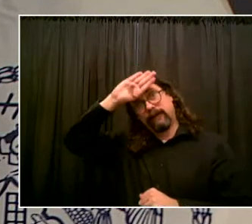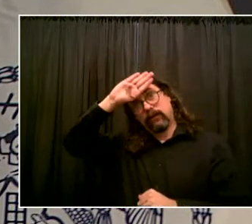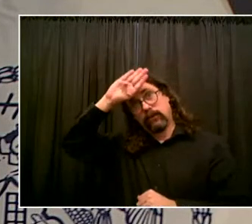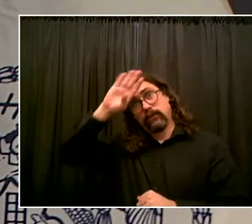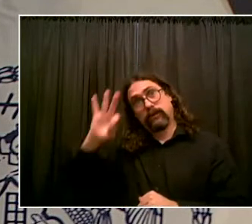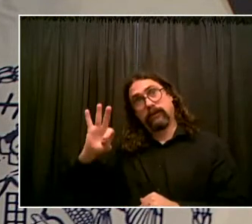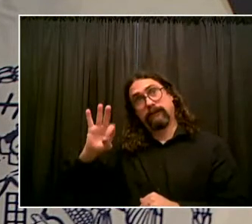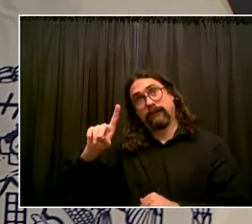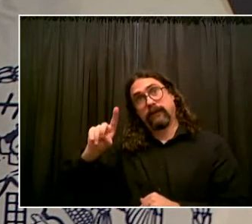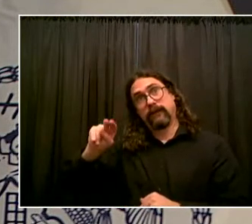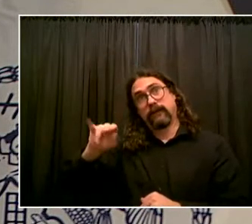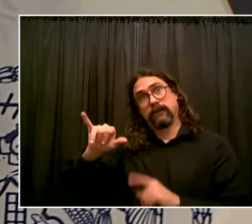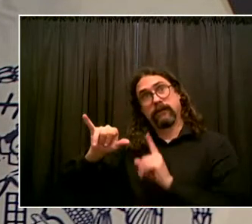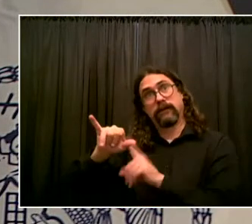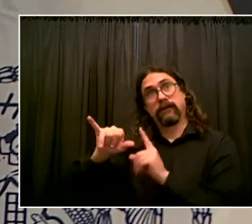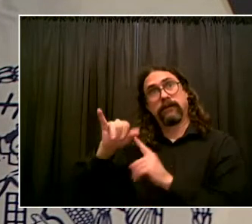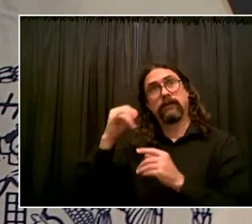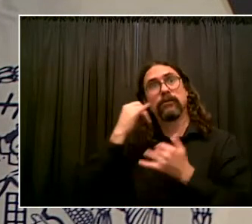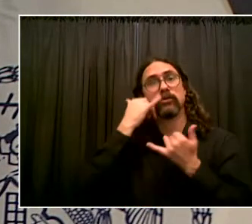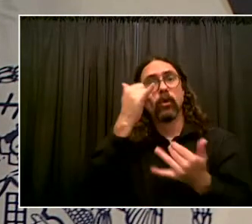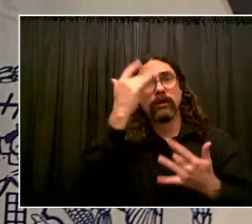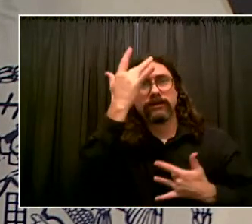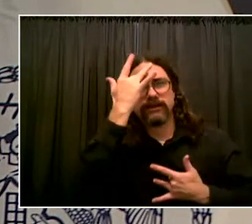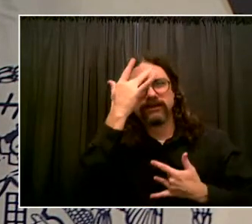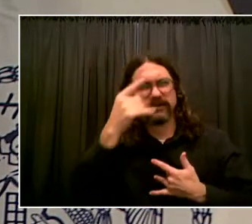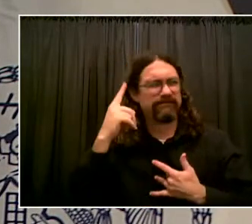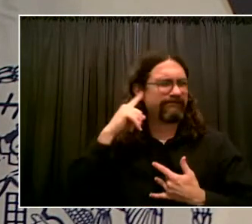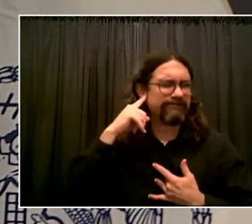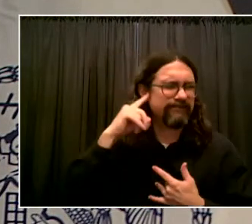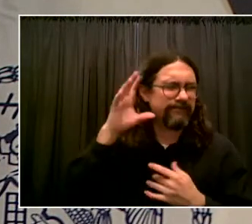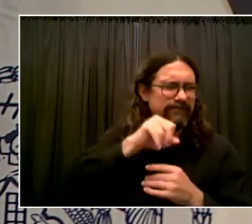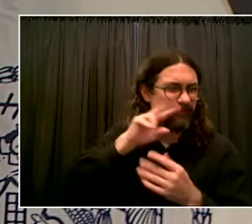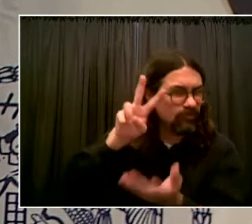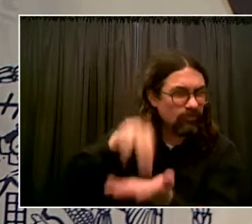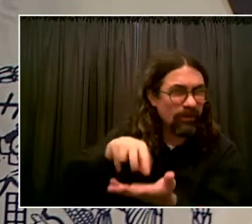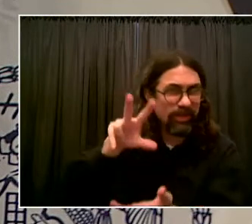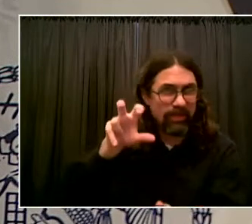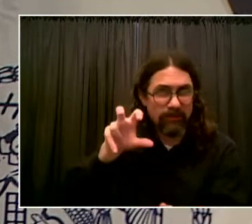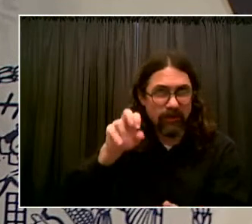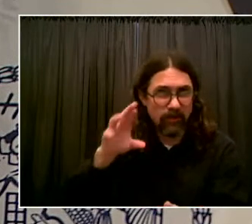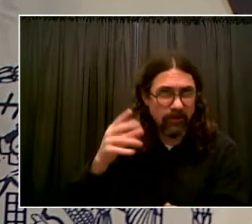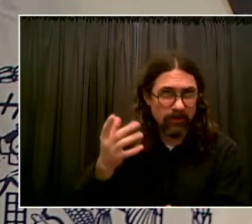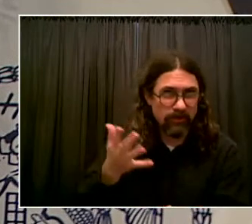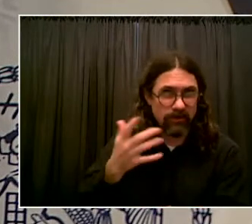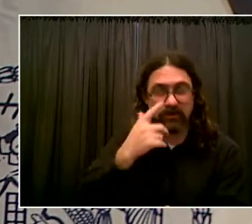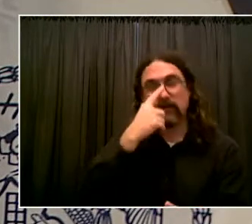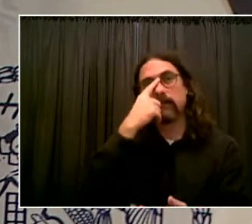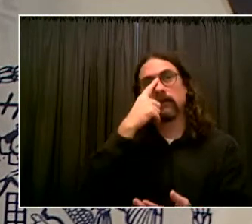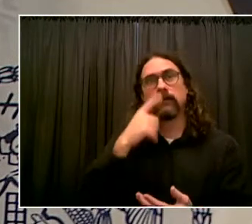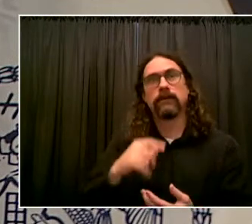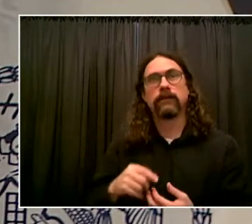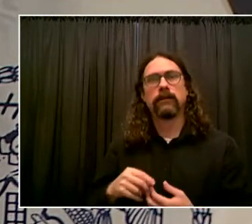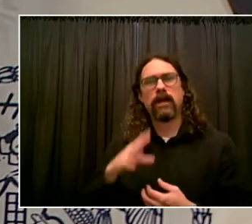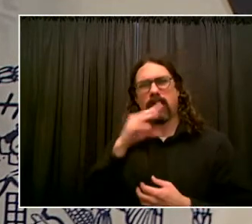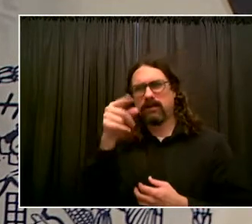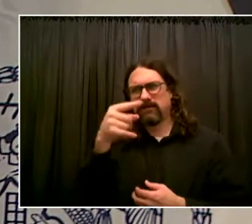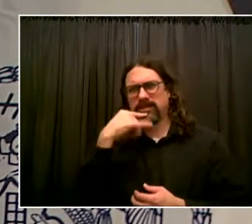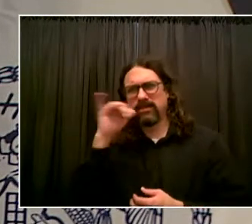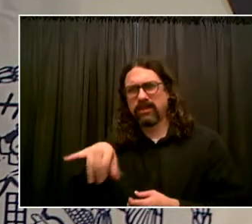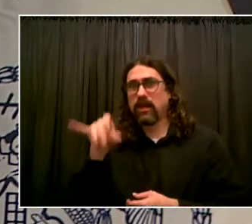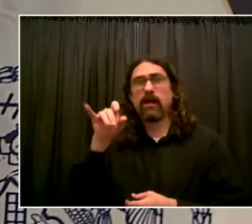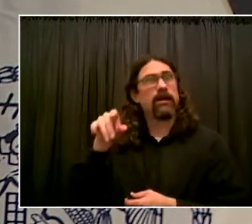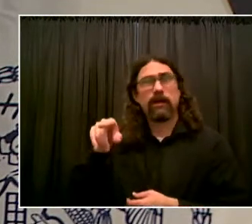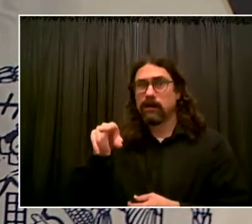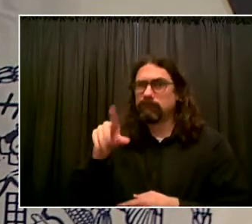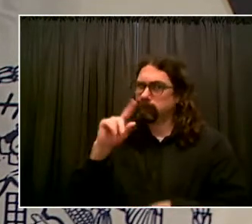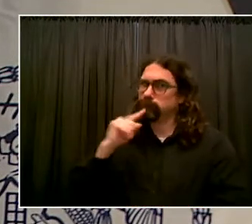And when you've said they'll face serious consequences, what are those consequences? Well, think about this, Aaron. There's disciplinary measures that